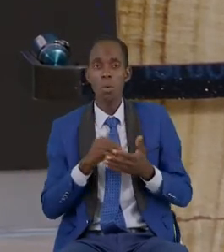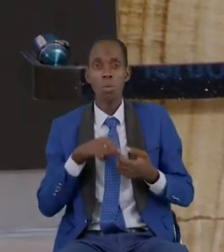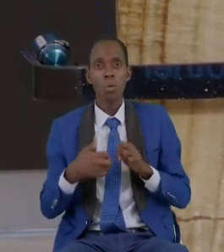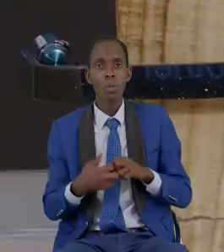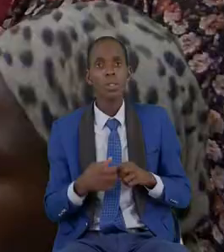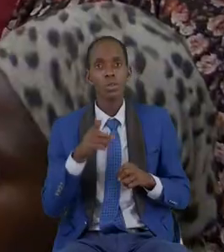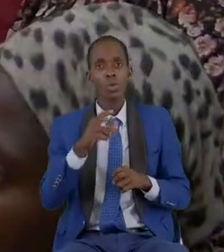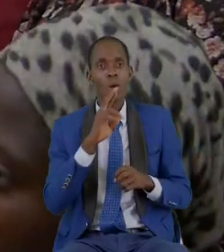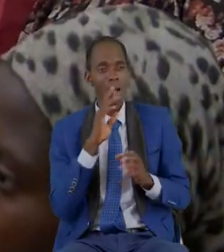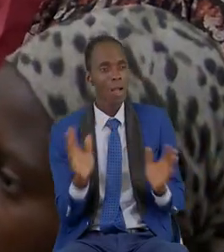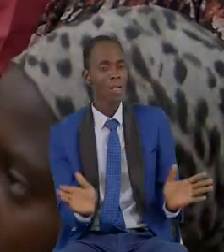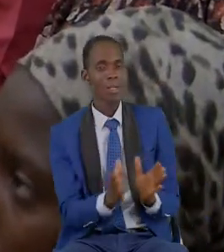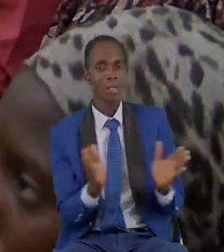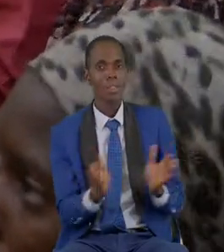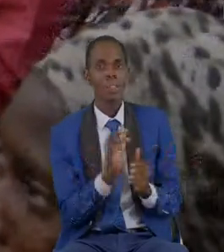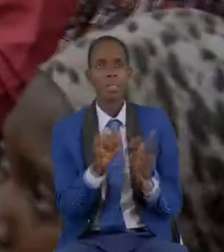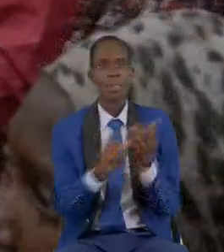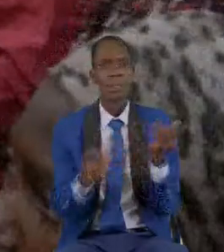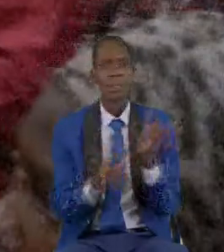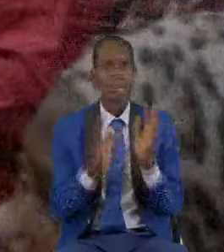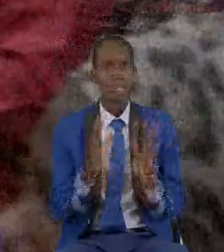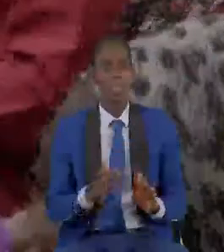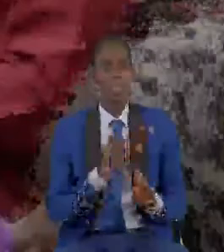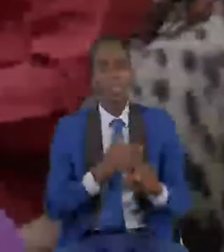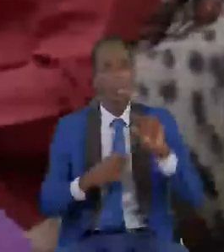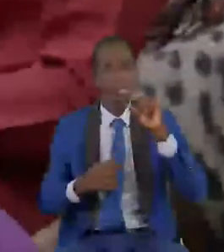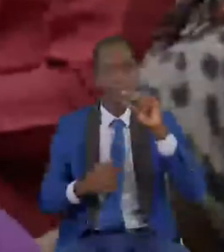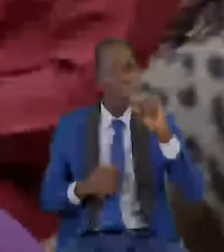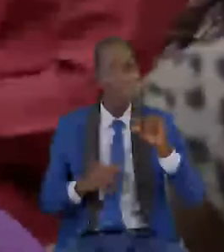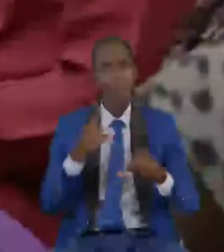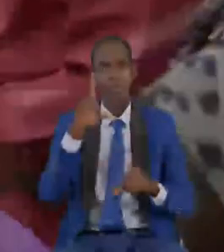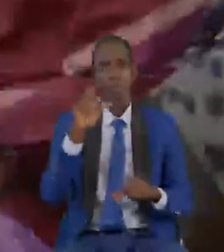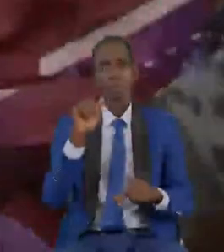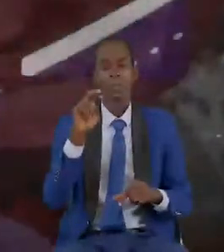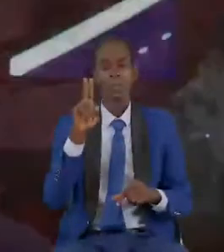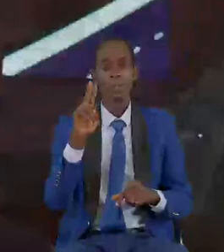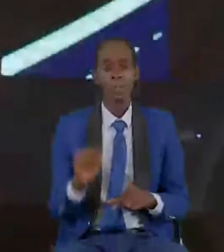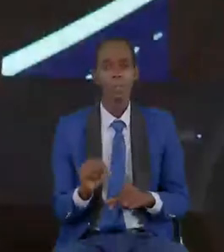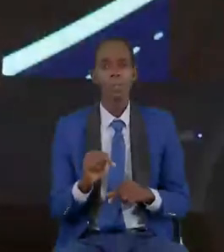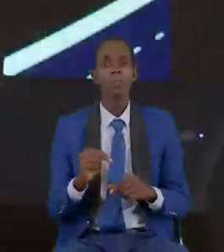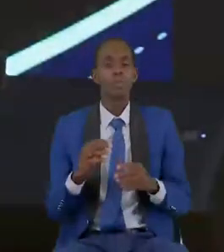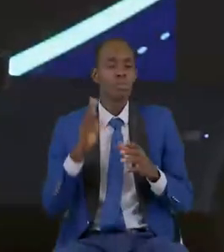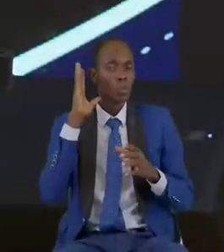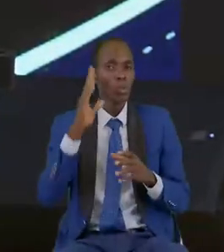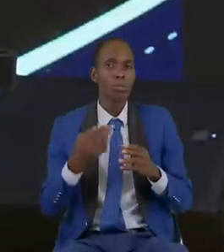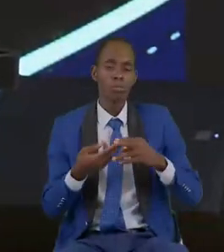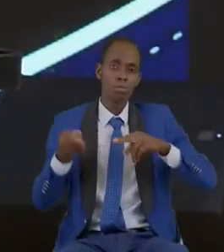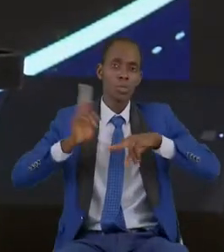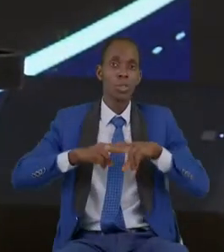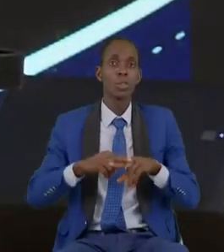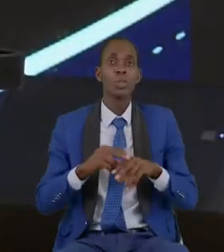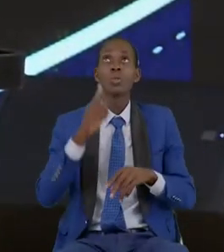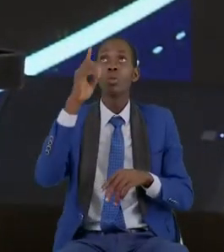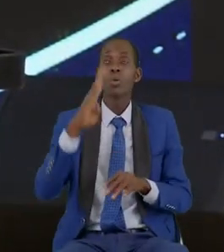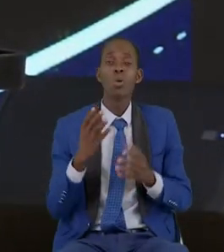up a backslider. And a little leaven leavens the whole lump. He wants to speak out.